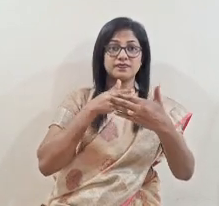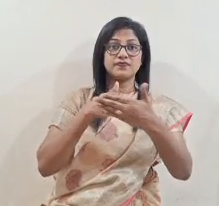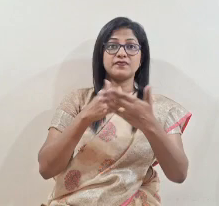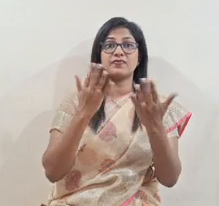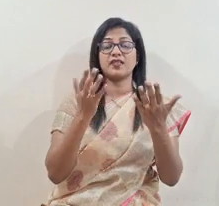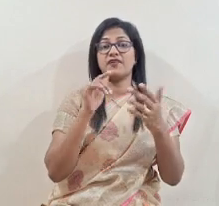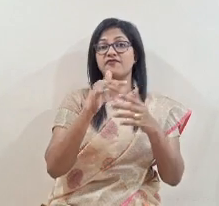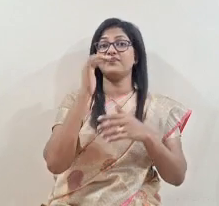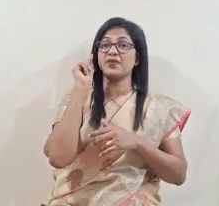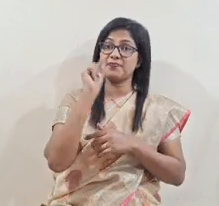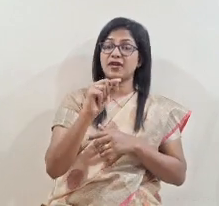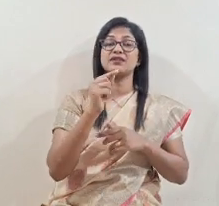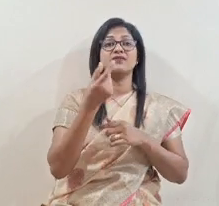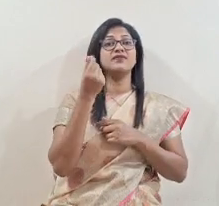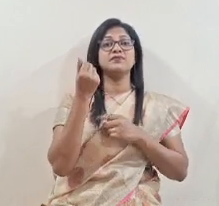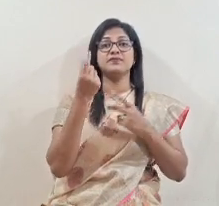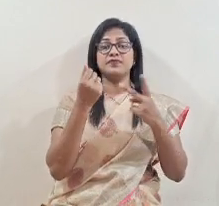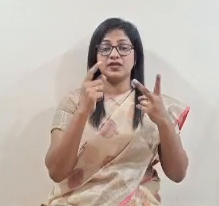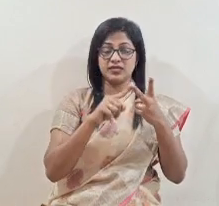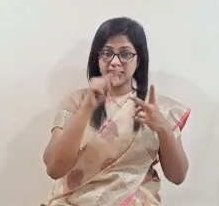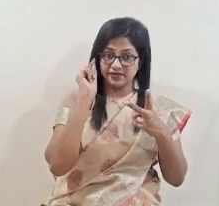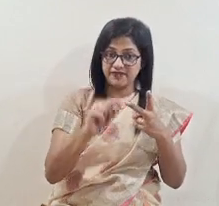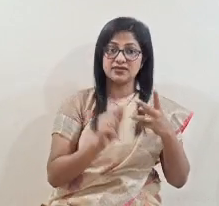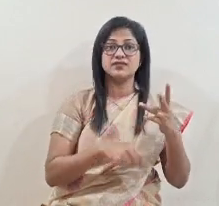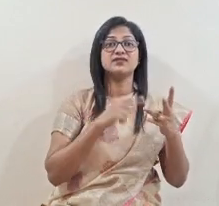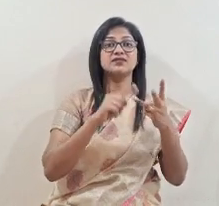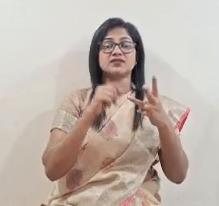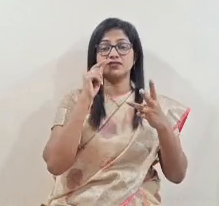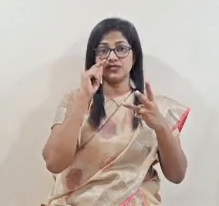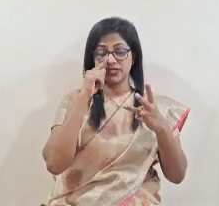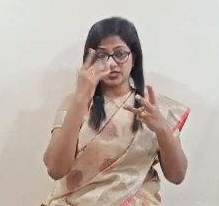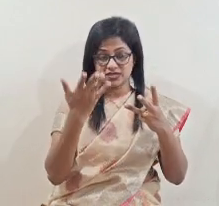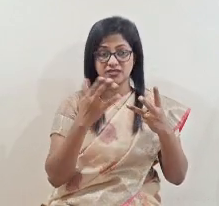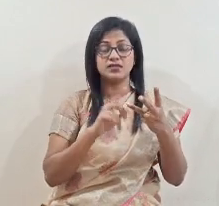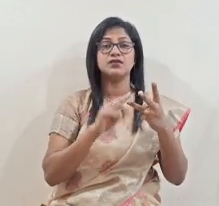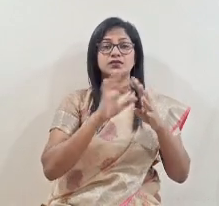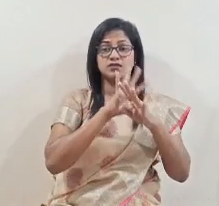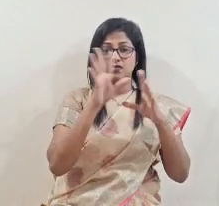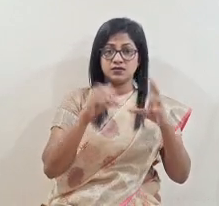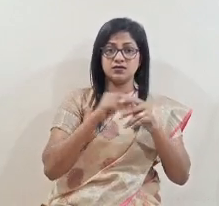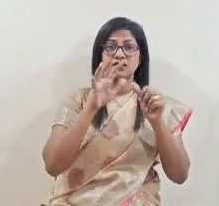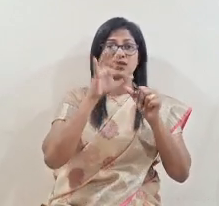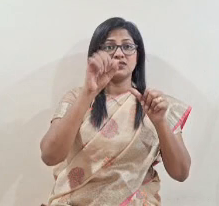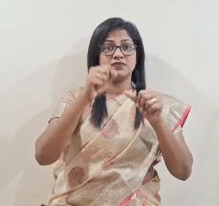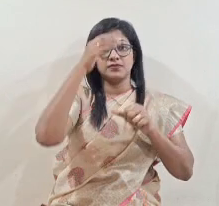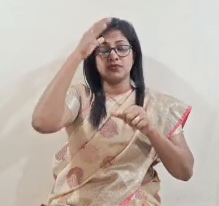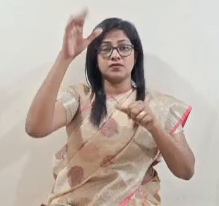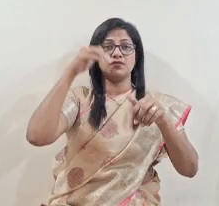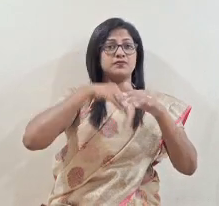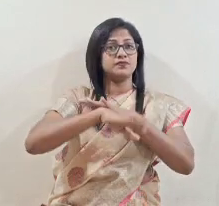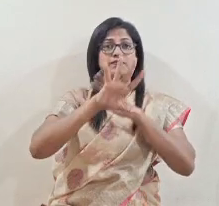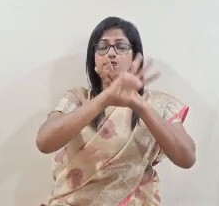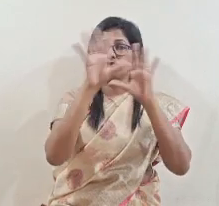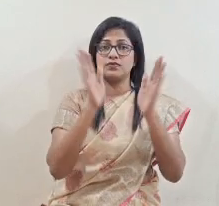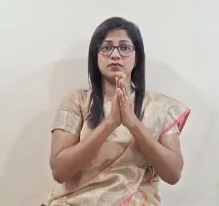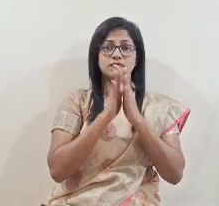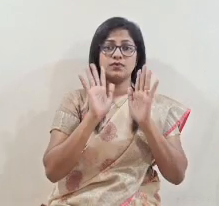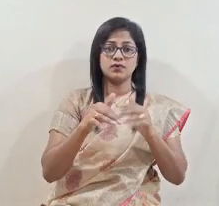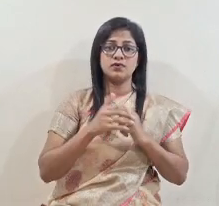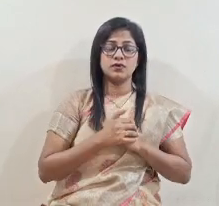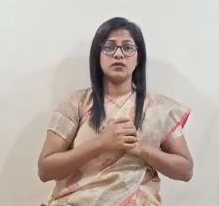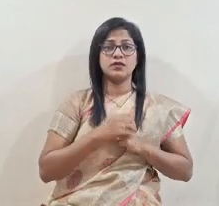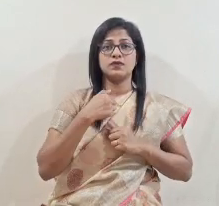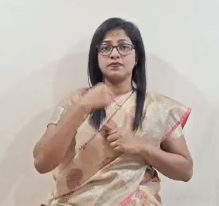concept nowadays. So I'm just wondering, would you whether you had considered that aspects into your study, or you just stay with the distance,